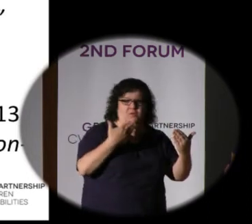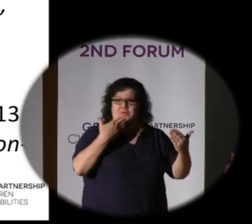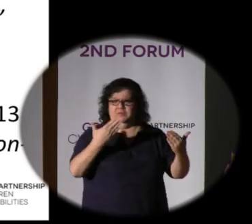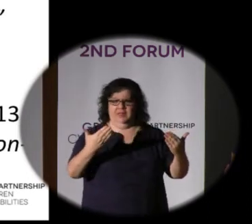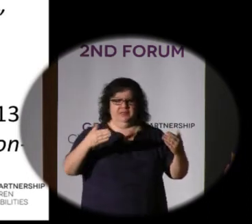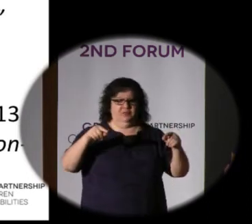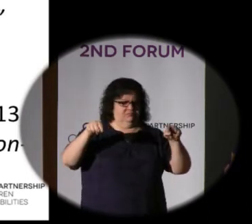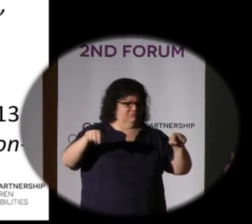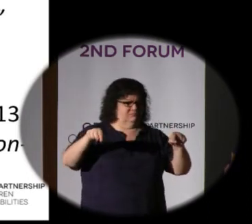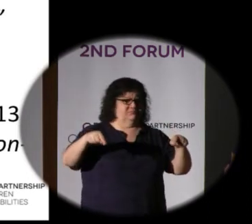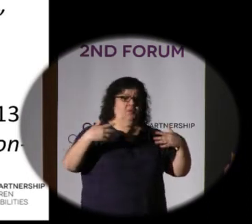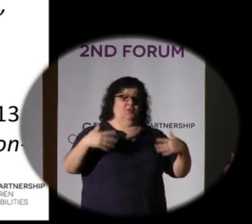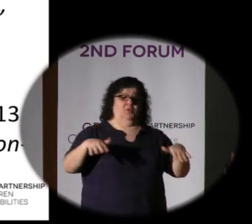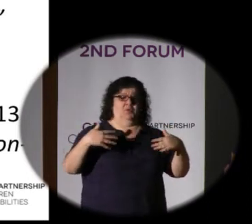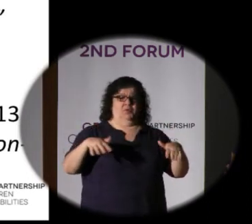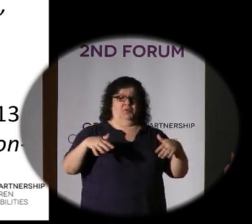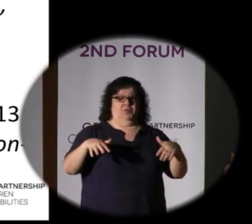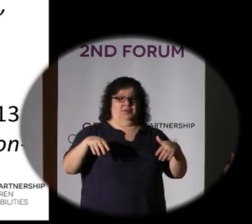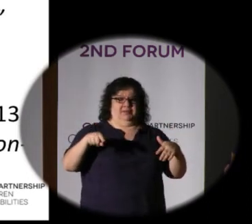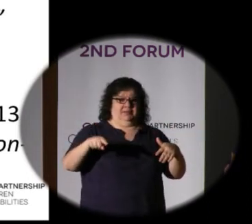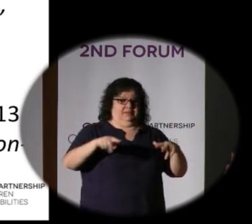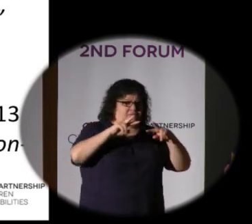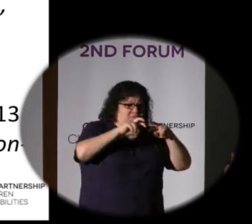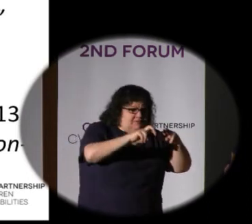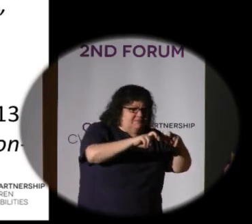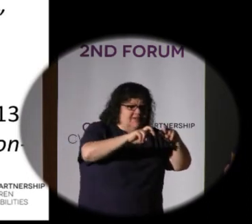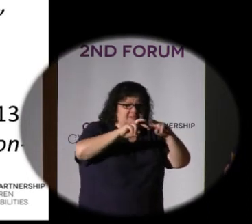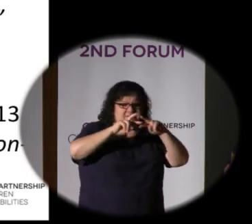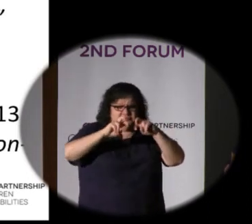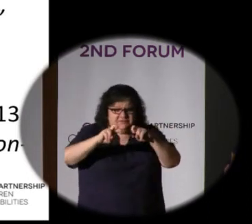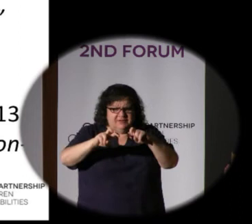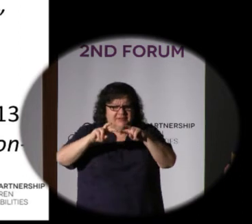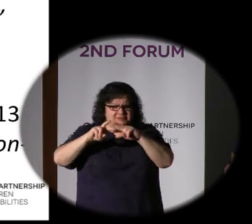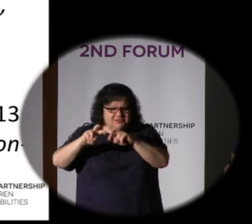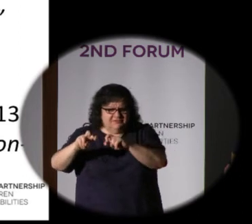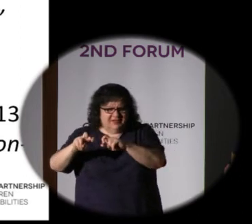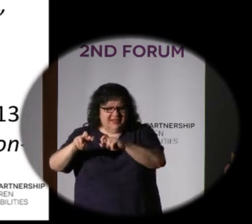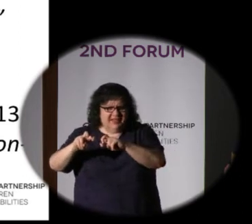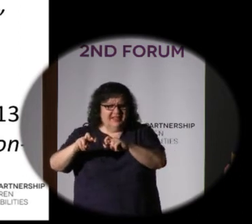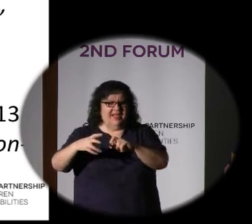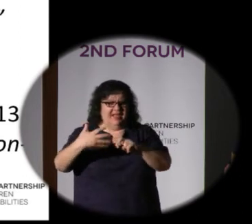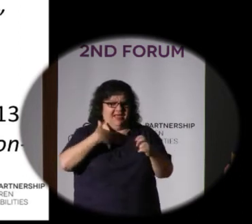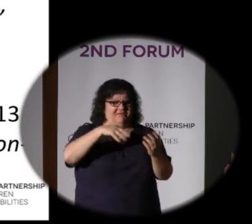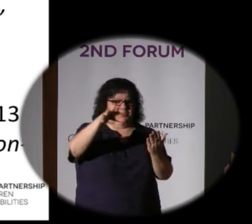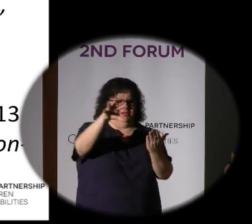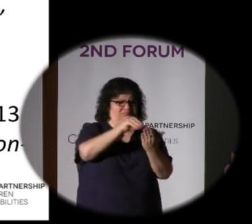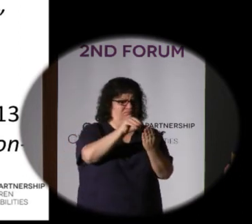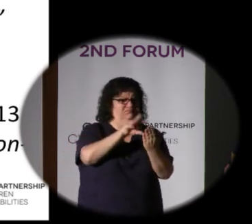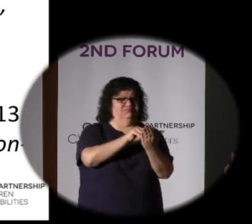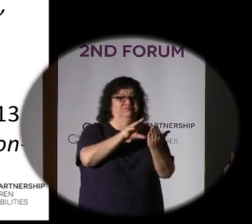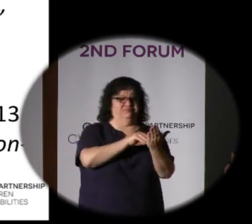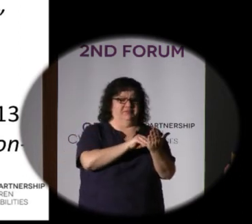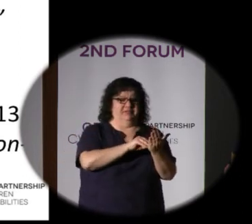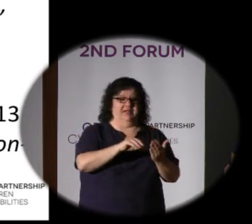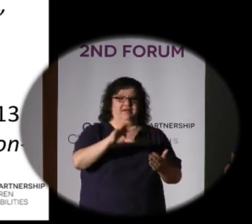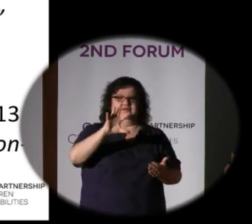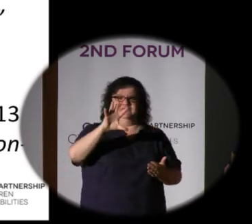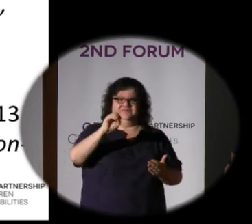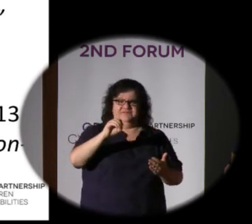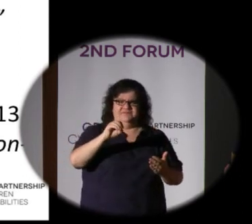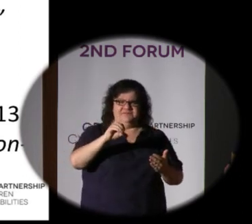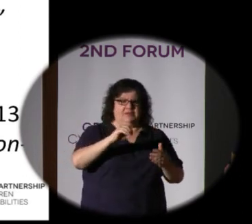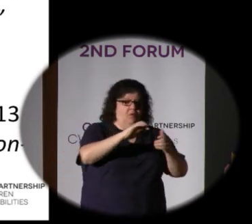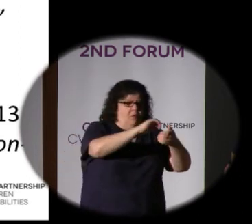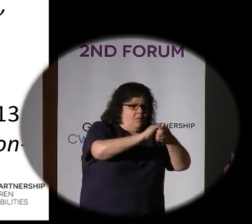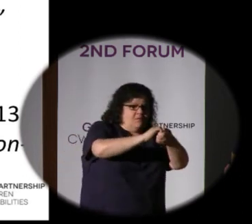SurveyMonkey that has collated results from about 50 organizations and really sort of in-depth mapped about 7